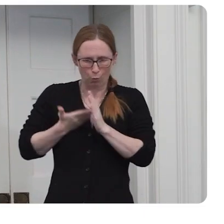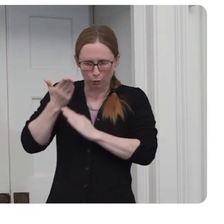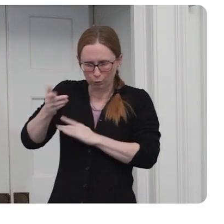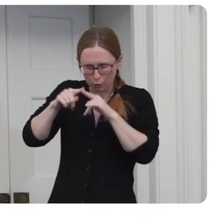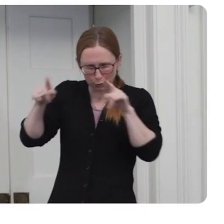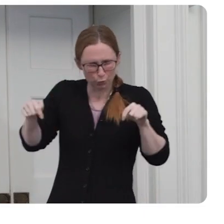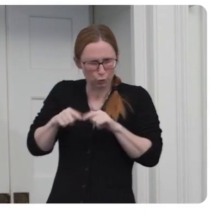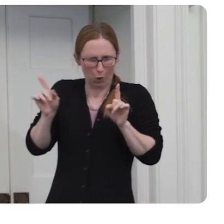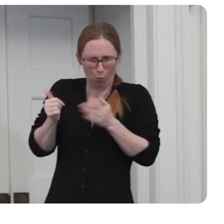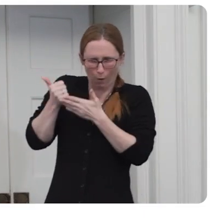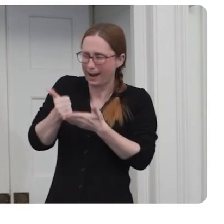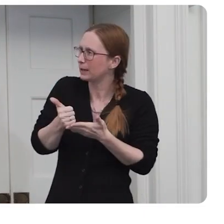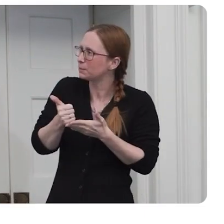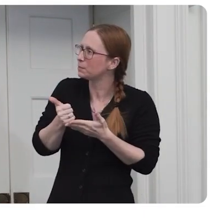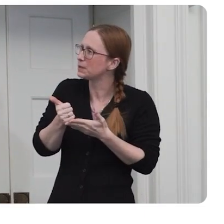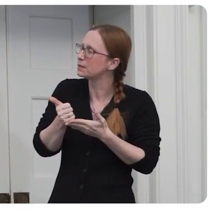studio?